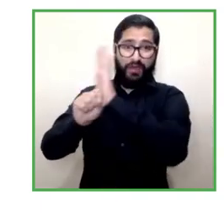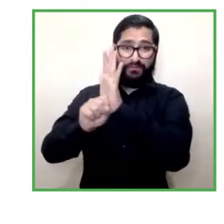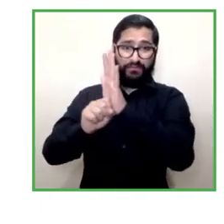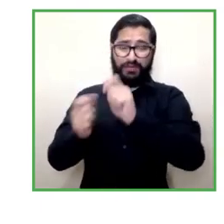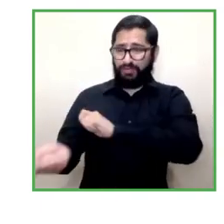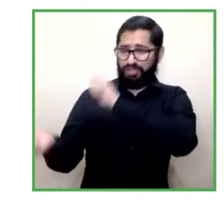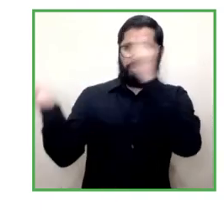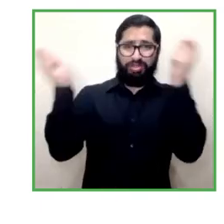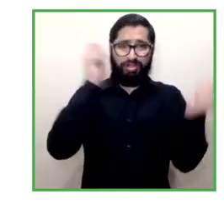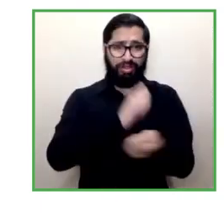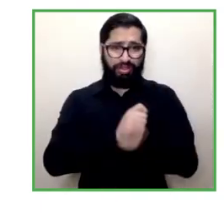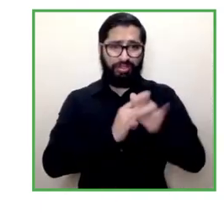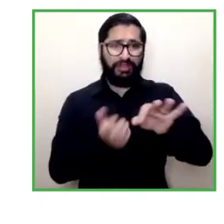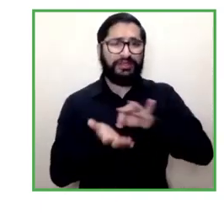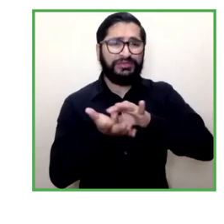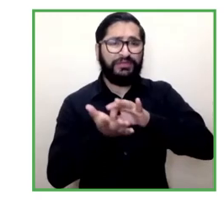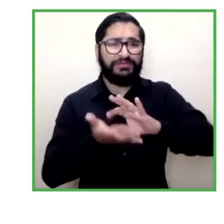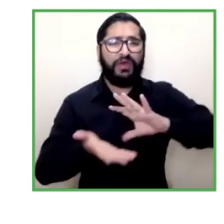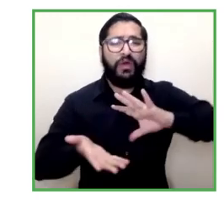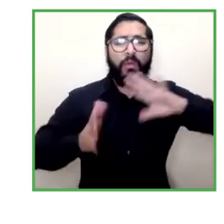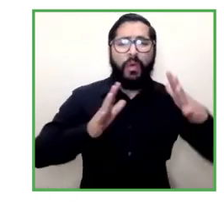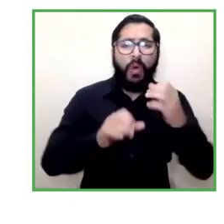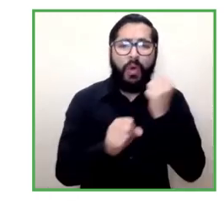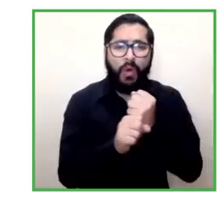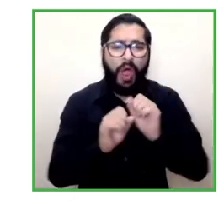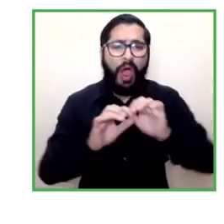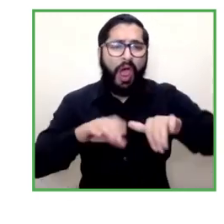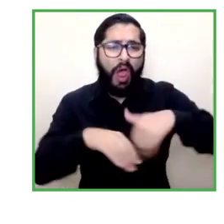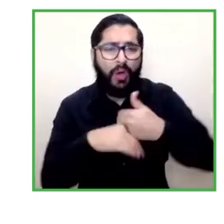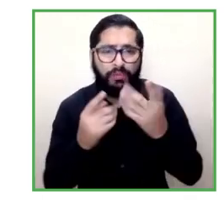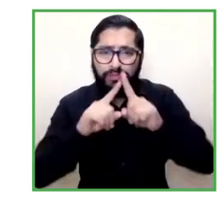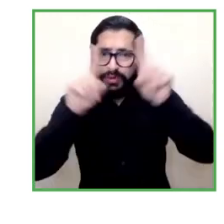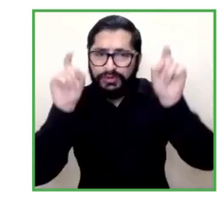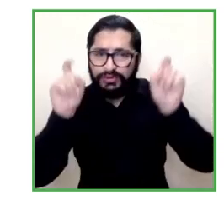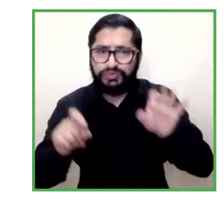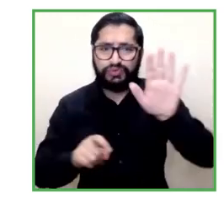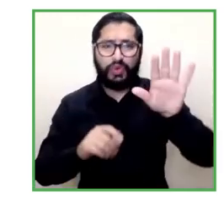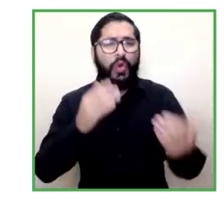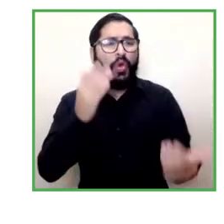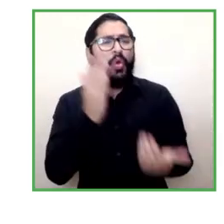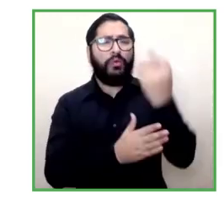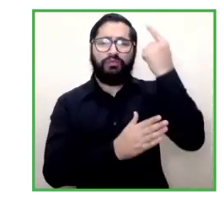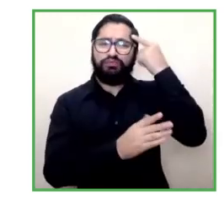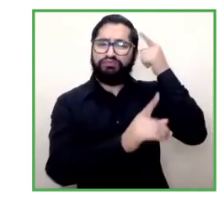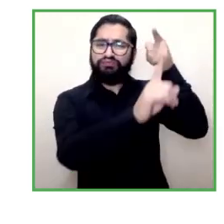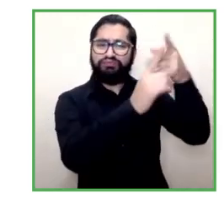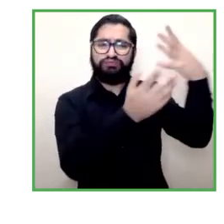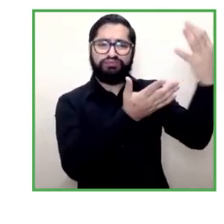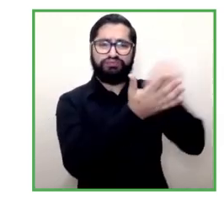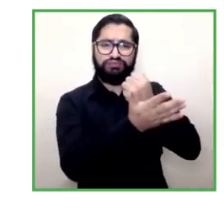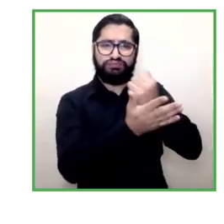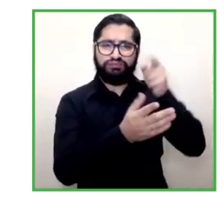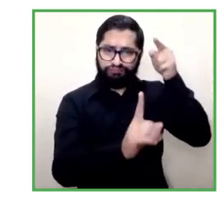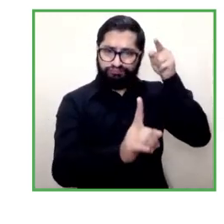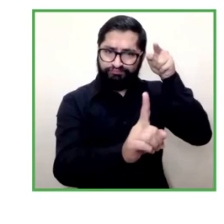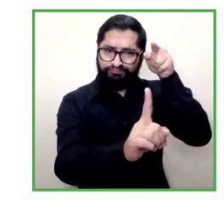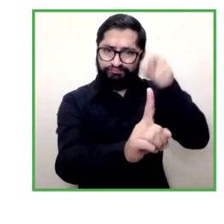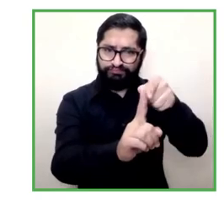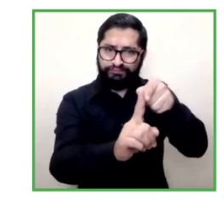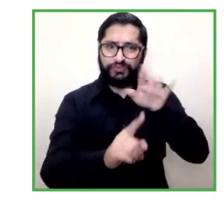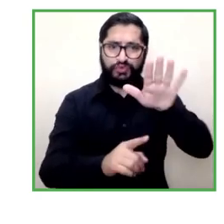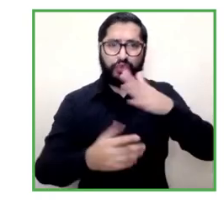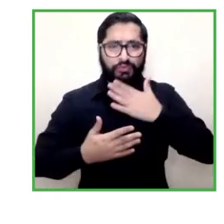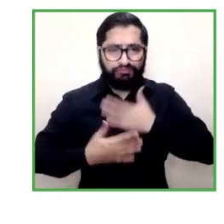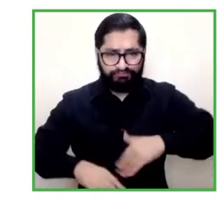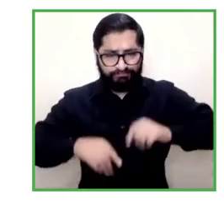adaptable. So I would like to know, what are the new challenges? What are you aiming at? How do you hope to grow? And let's follow